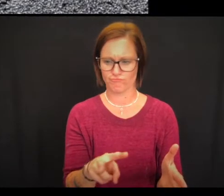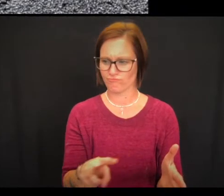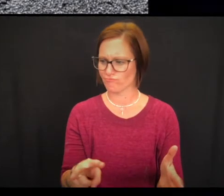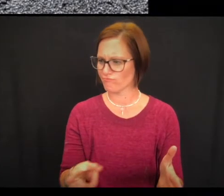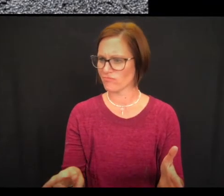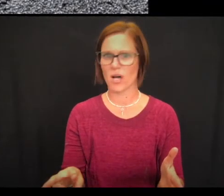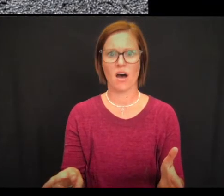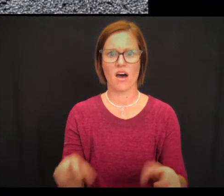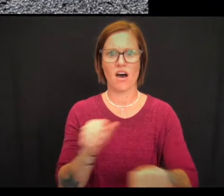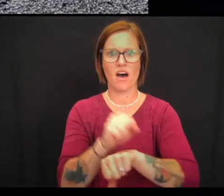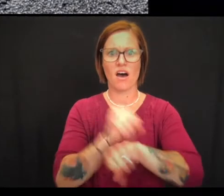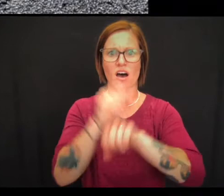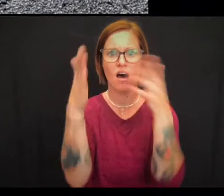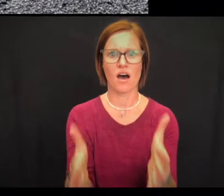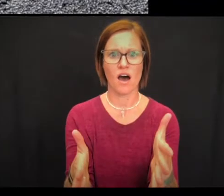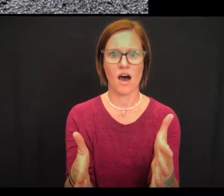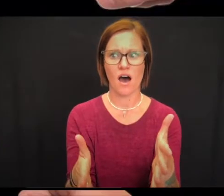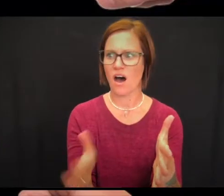It was the employee.